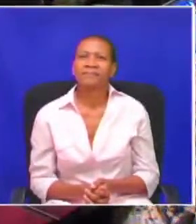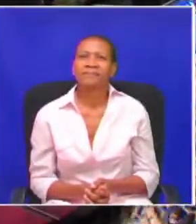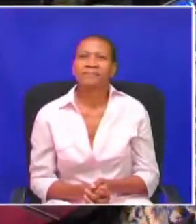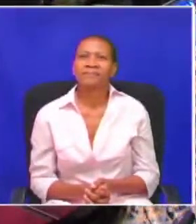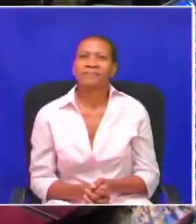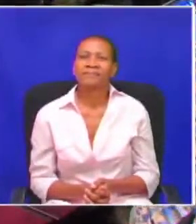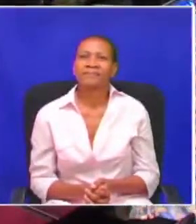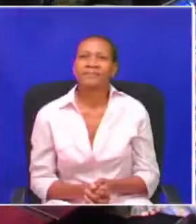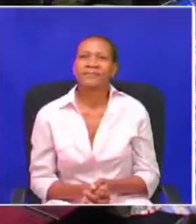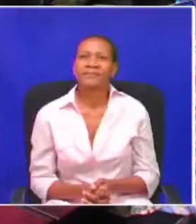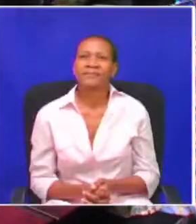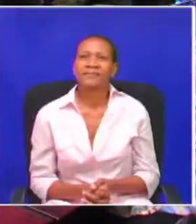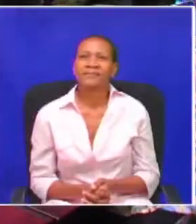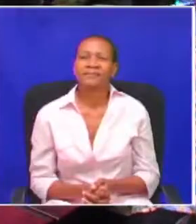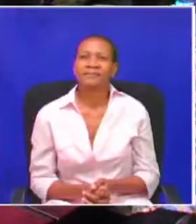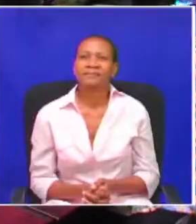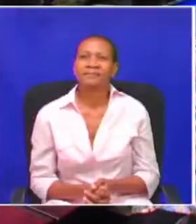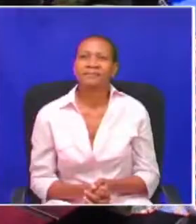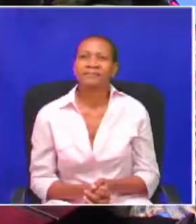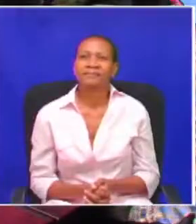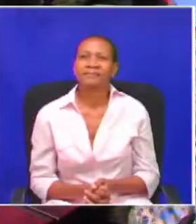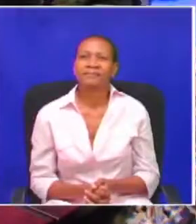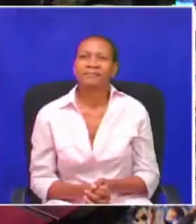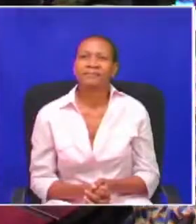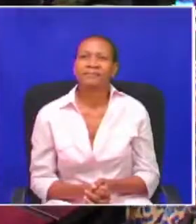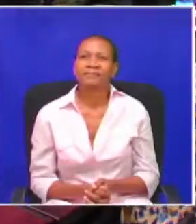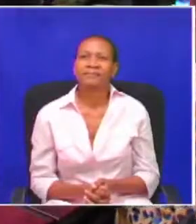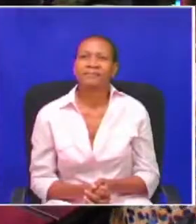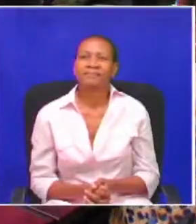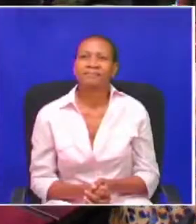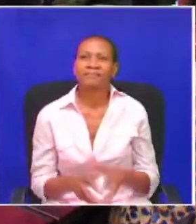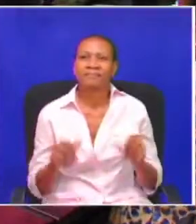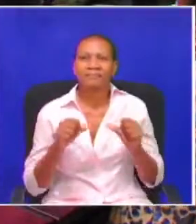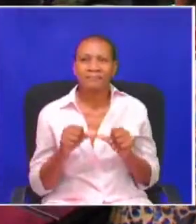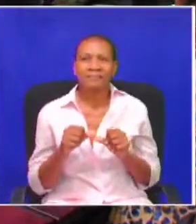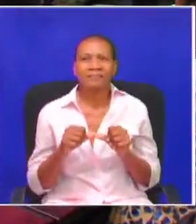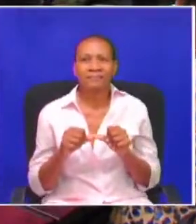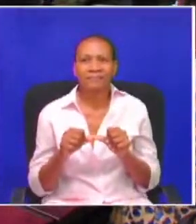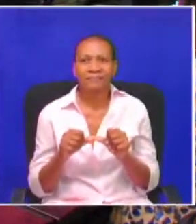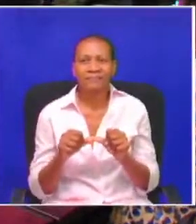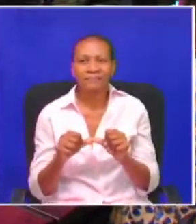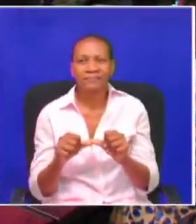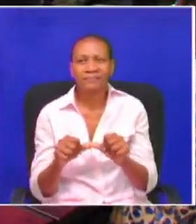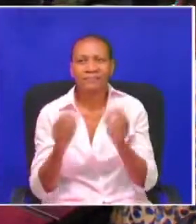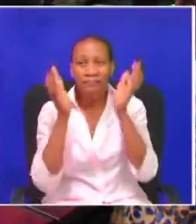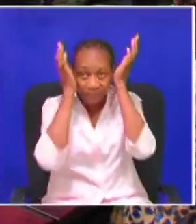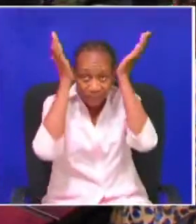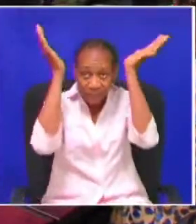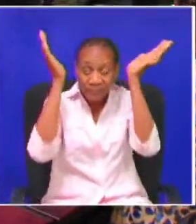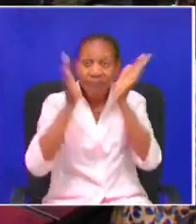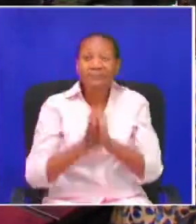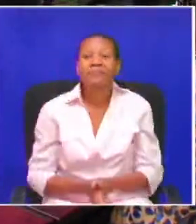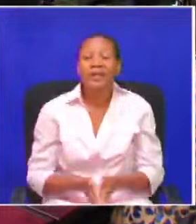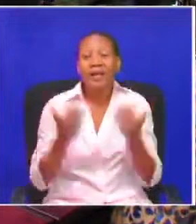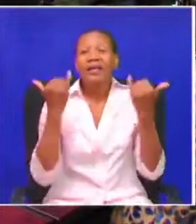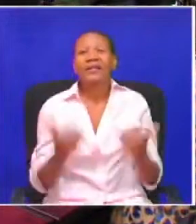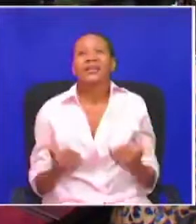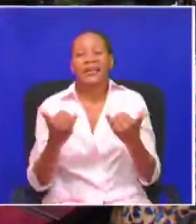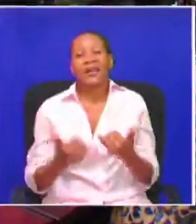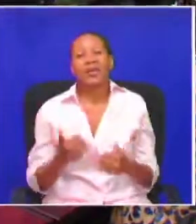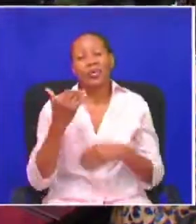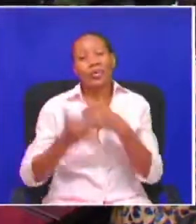sita kubazama nalabo wena wekunene mkhulu ngajahi. Now we are moving to the